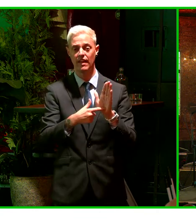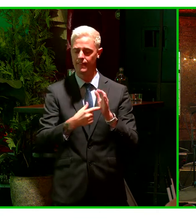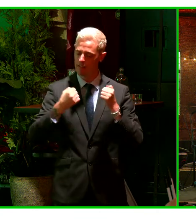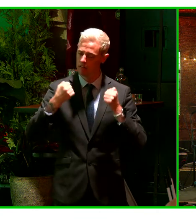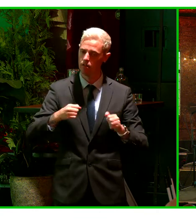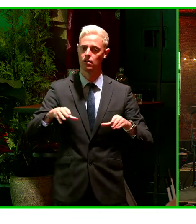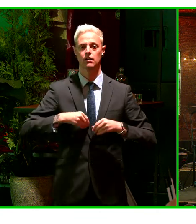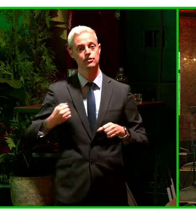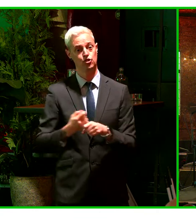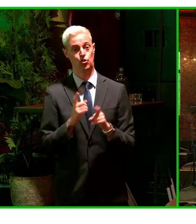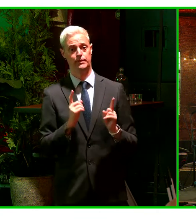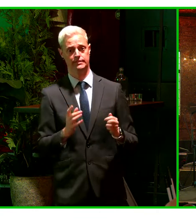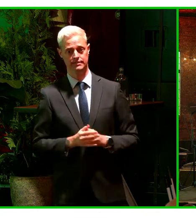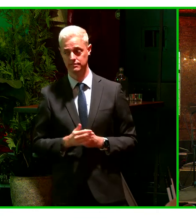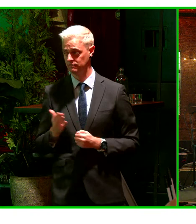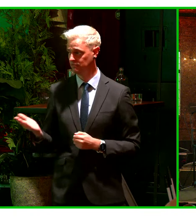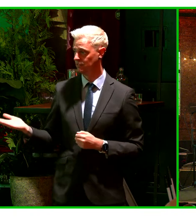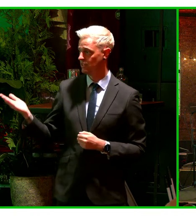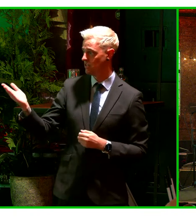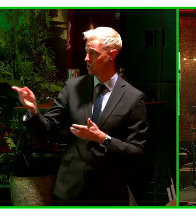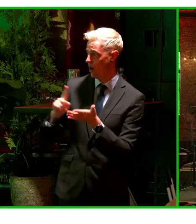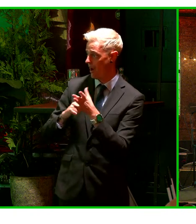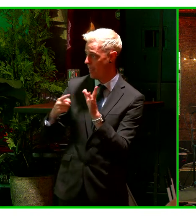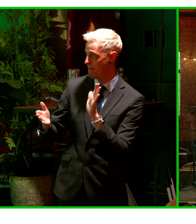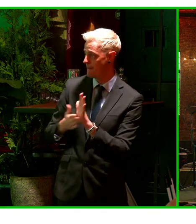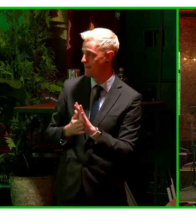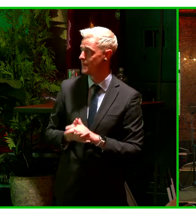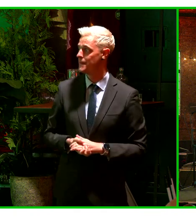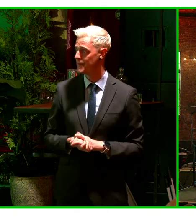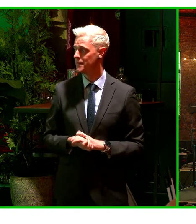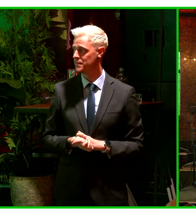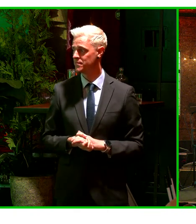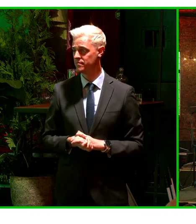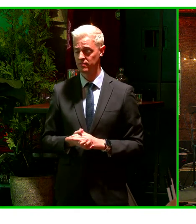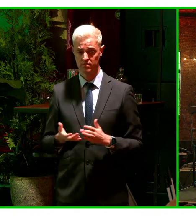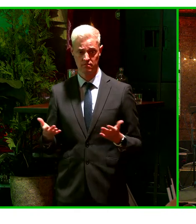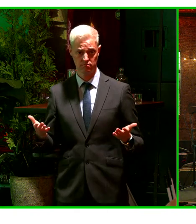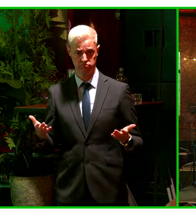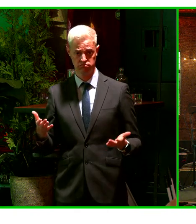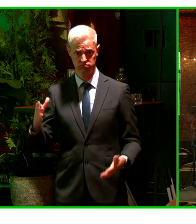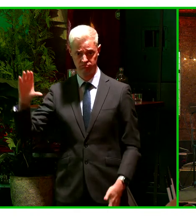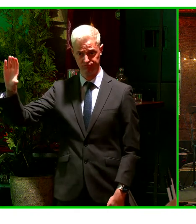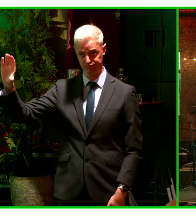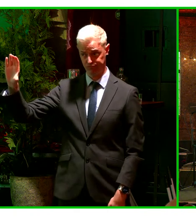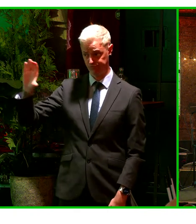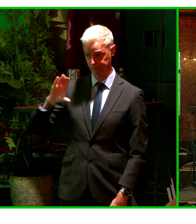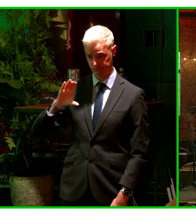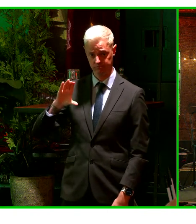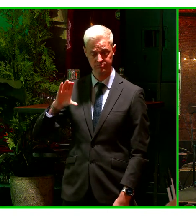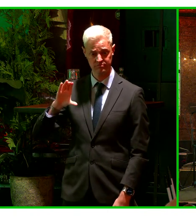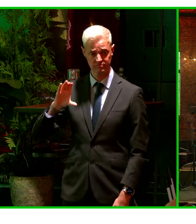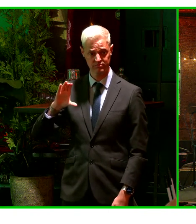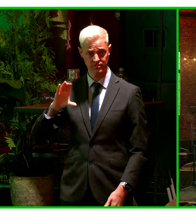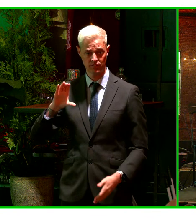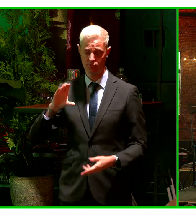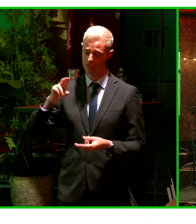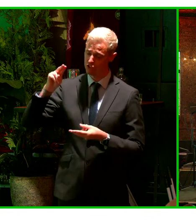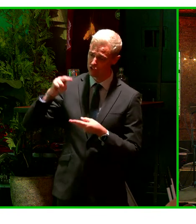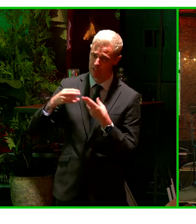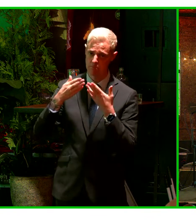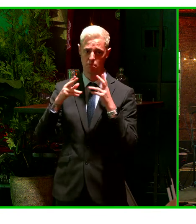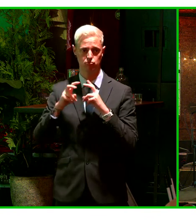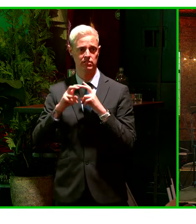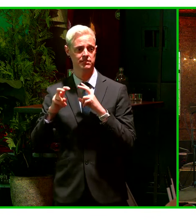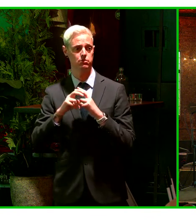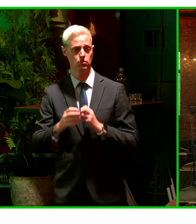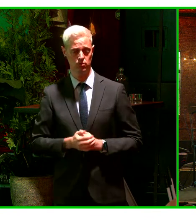Chris. Liam? Very simple for me, Paul. Fully funded, comprehensive, cheap public transport. If we do all